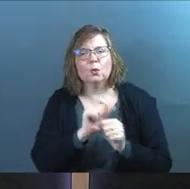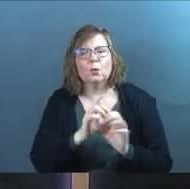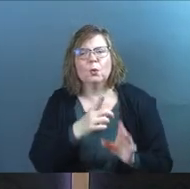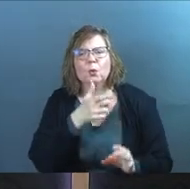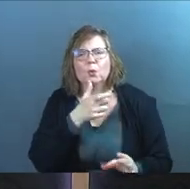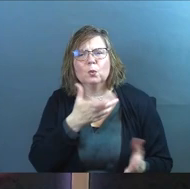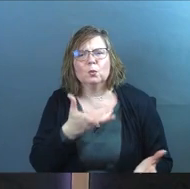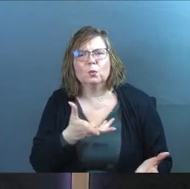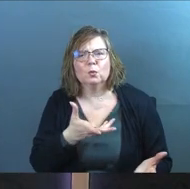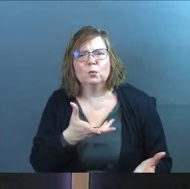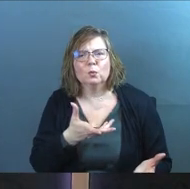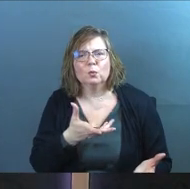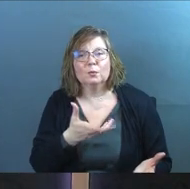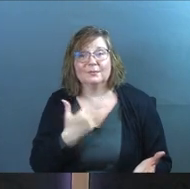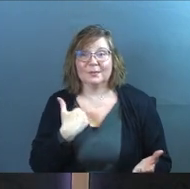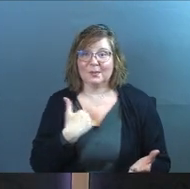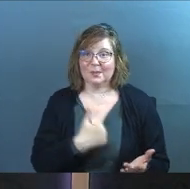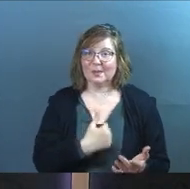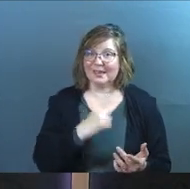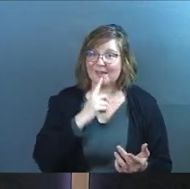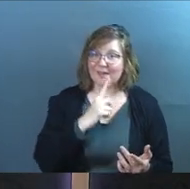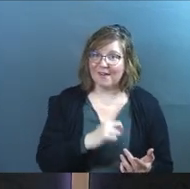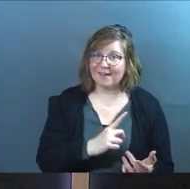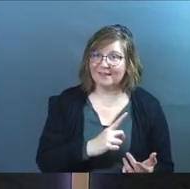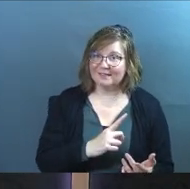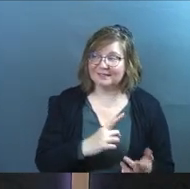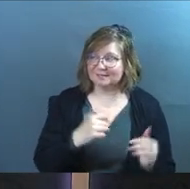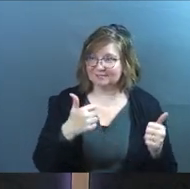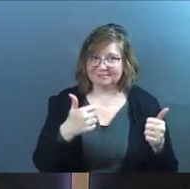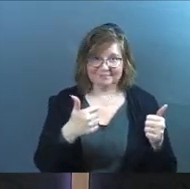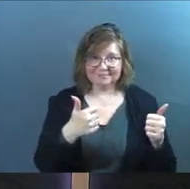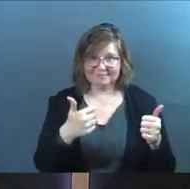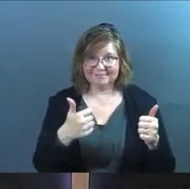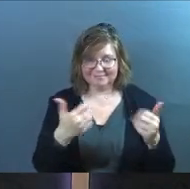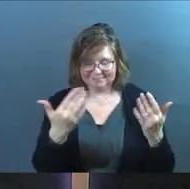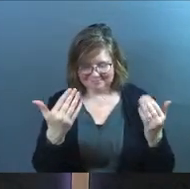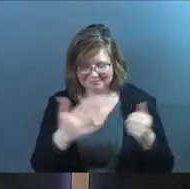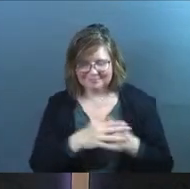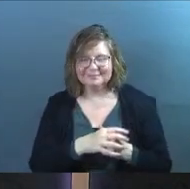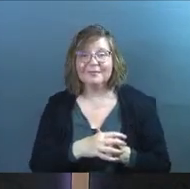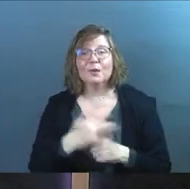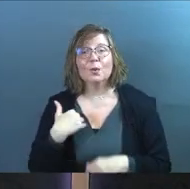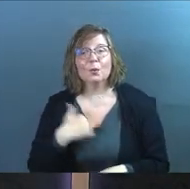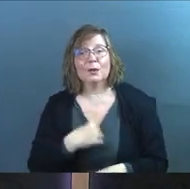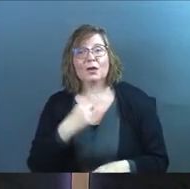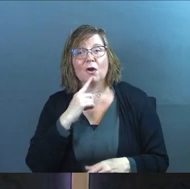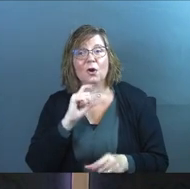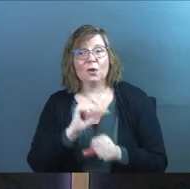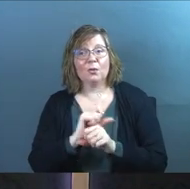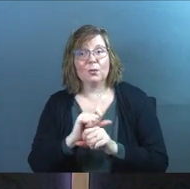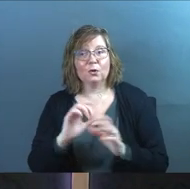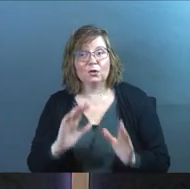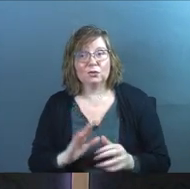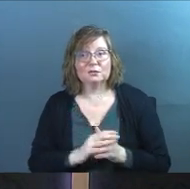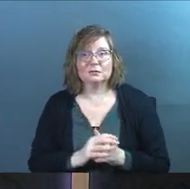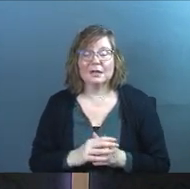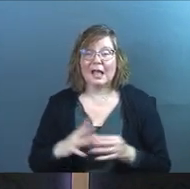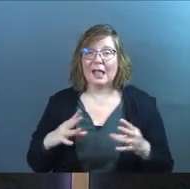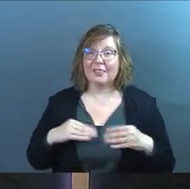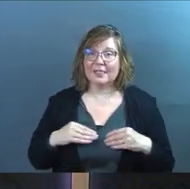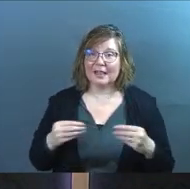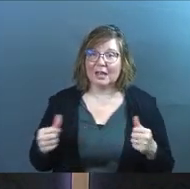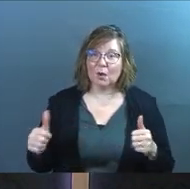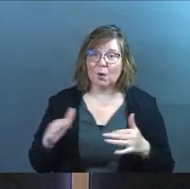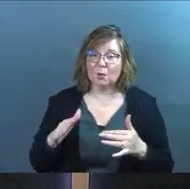workers? We are. A plus. Let's go, class. We are the workers. And the